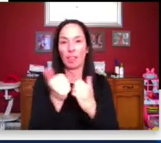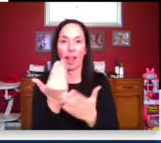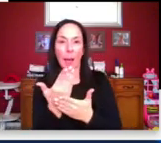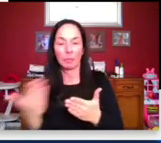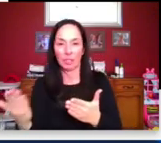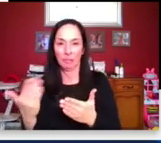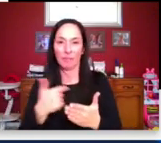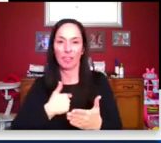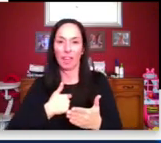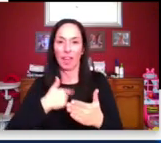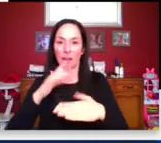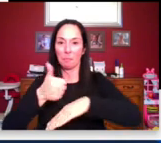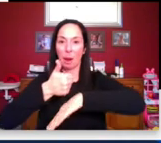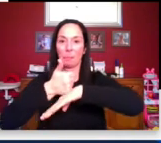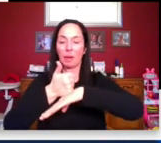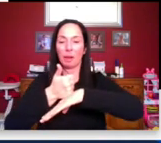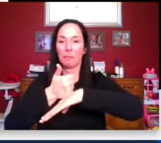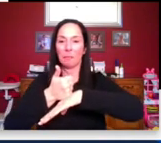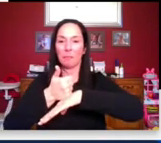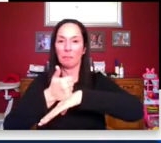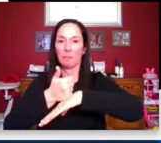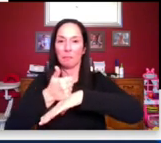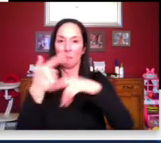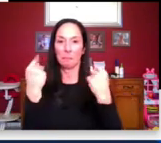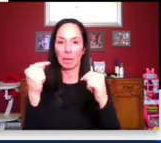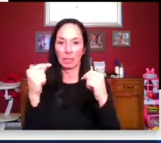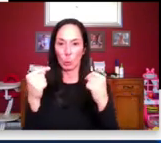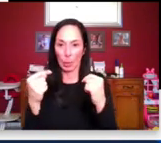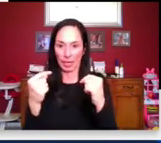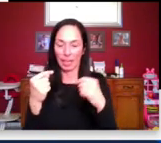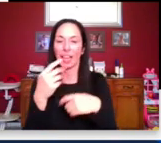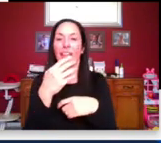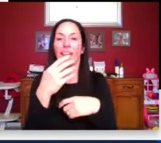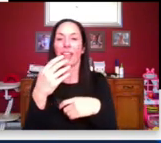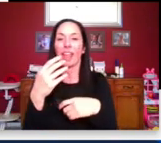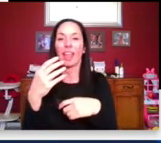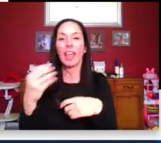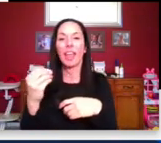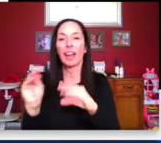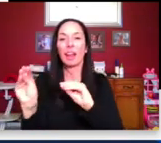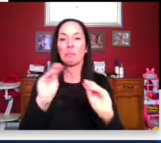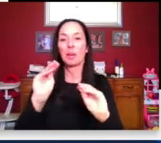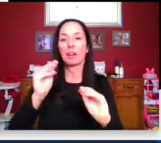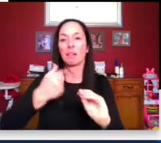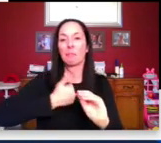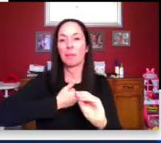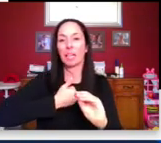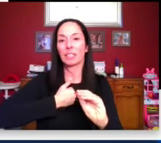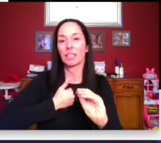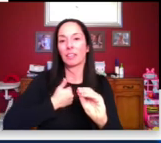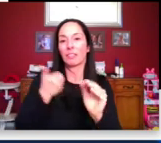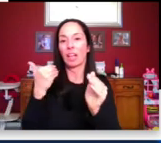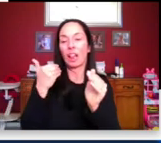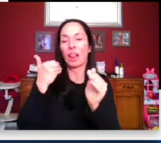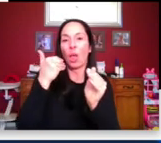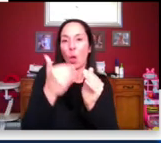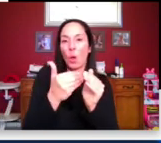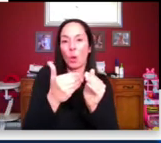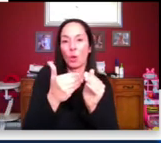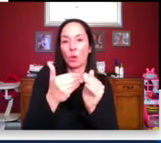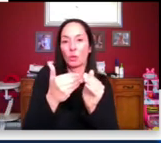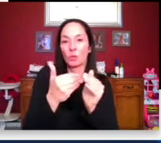I propped up my Winnie the Pooh creature, and then I positioned myself close in the foreground. Winnie the